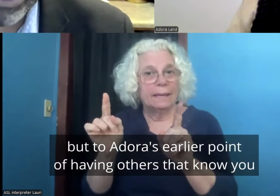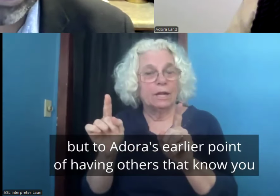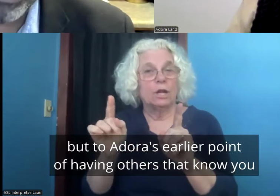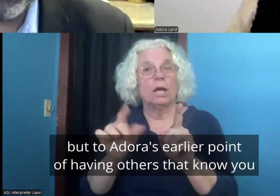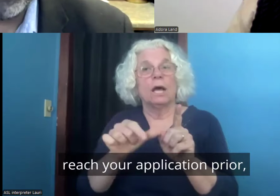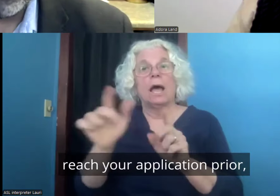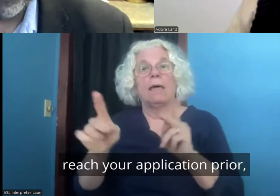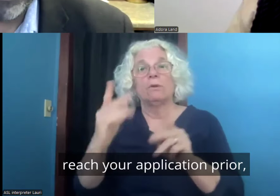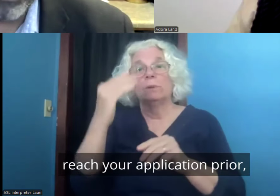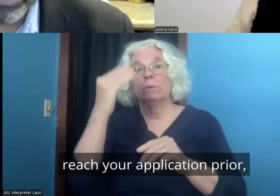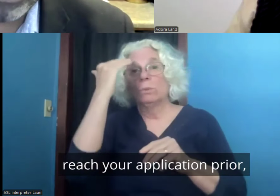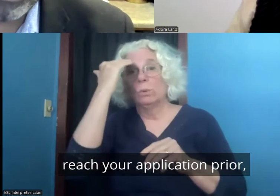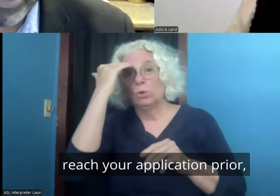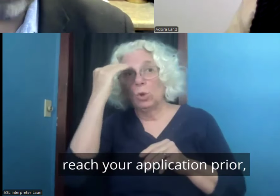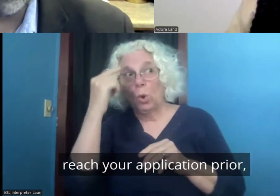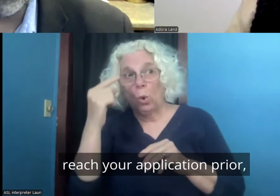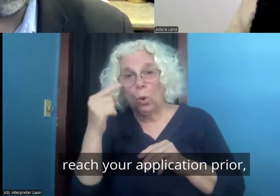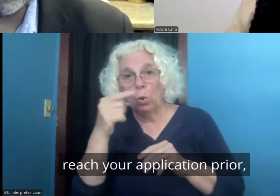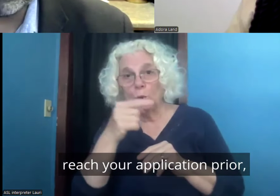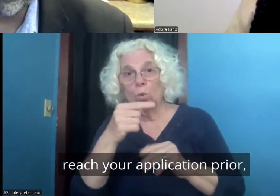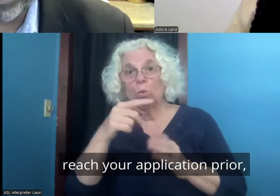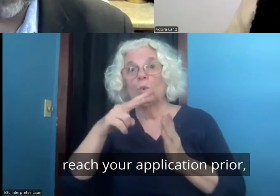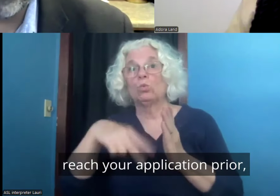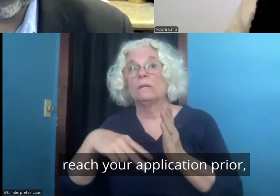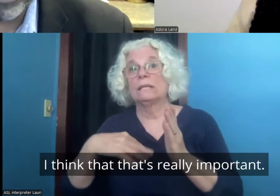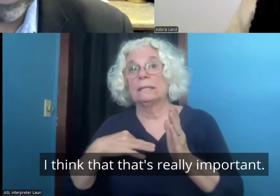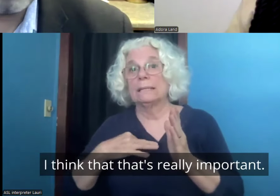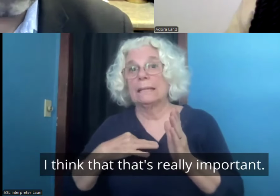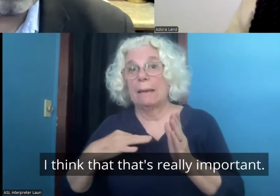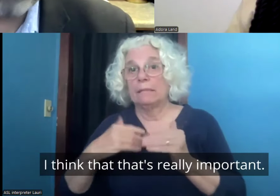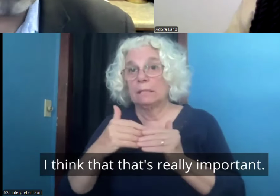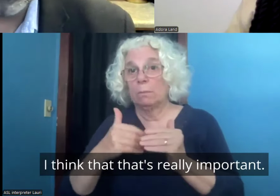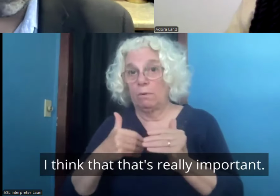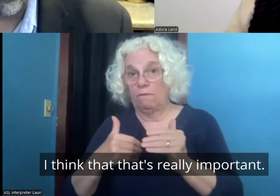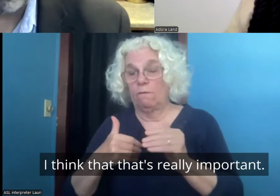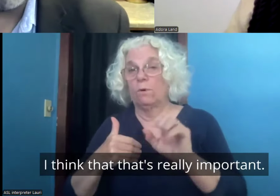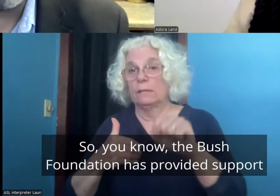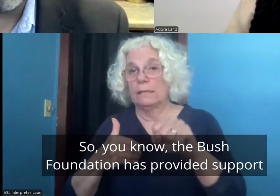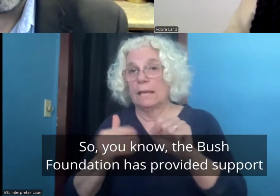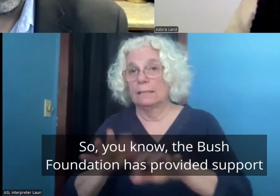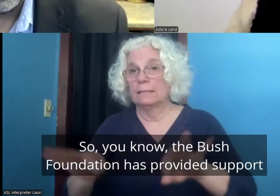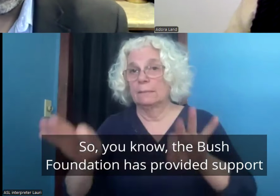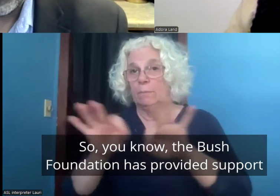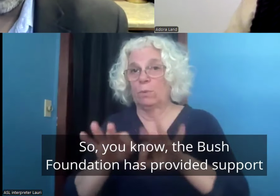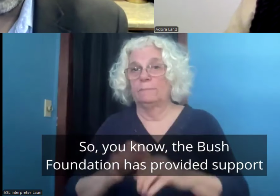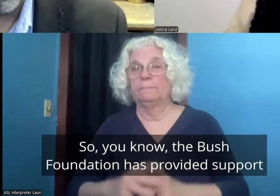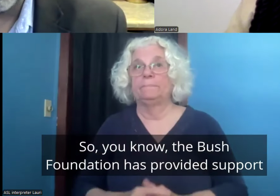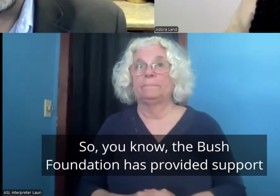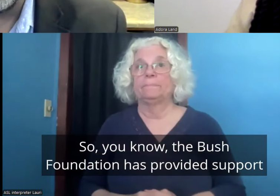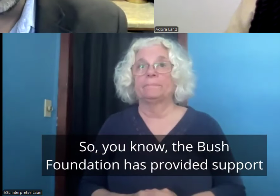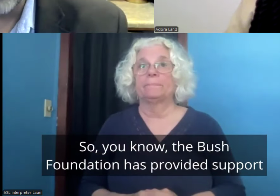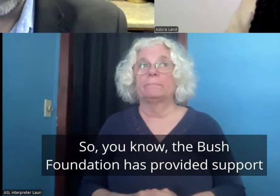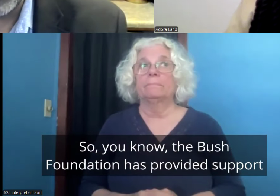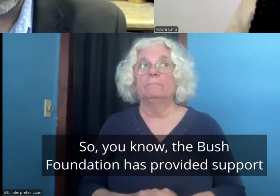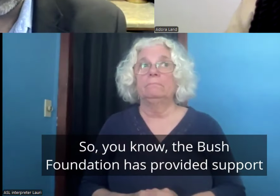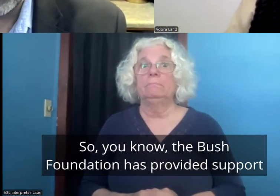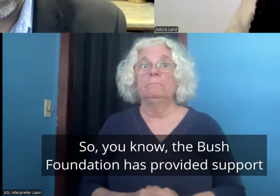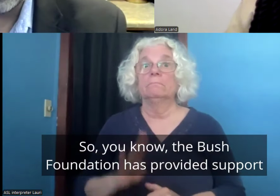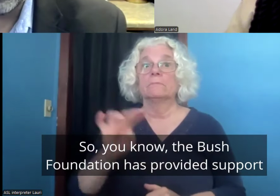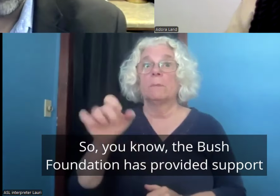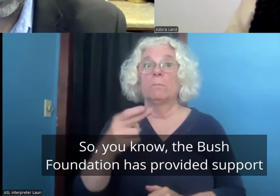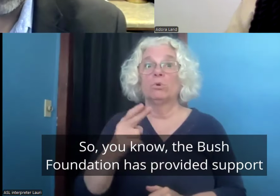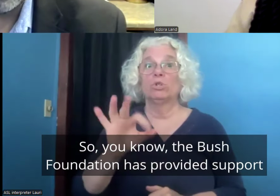know you read your application prior, I think that that's really important. So, the Bush